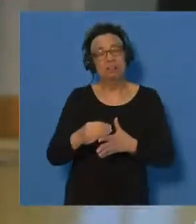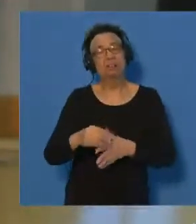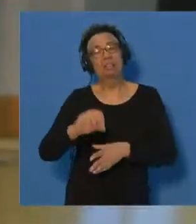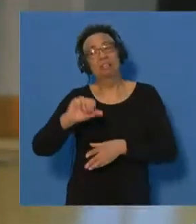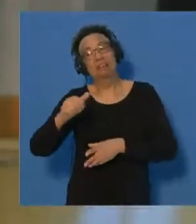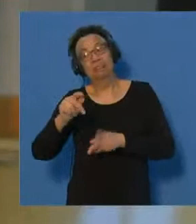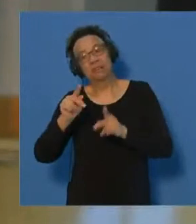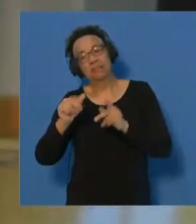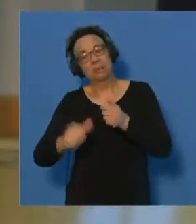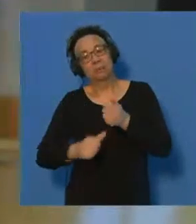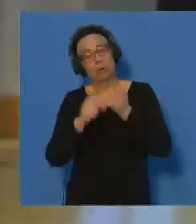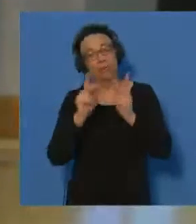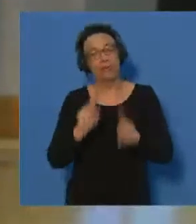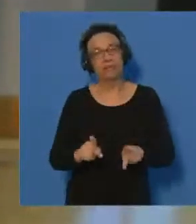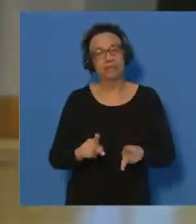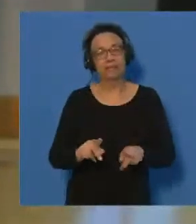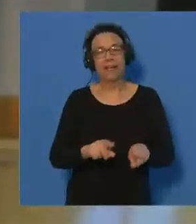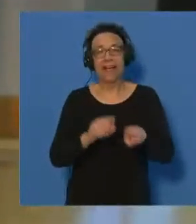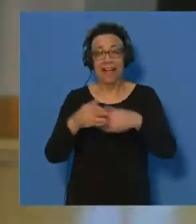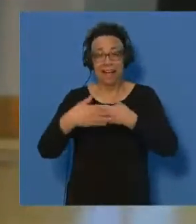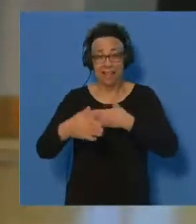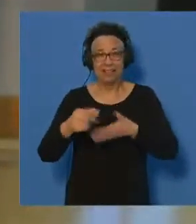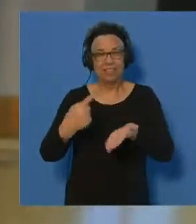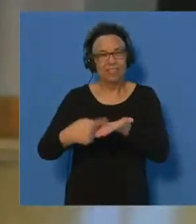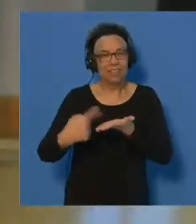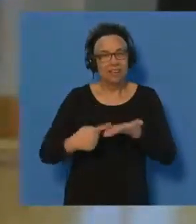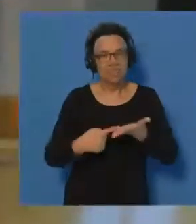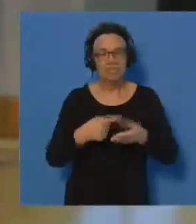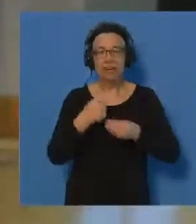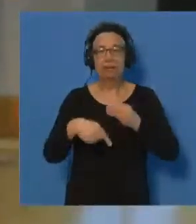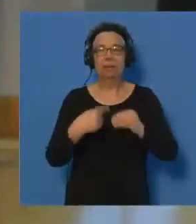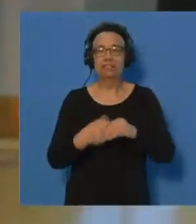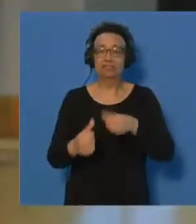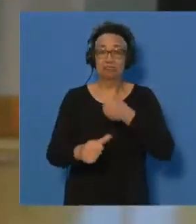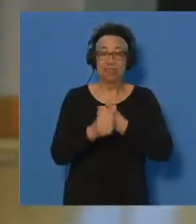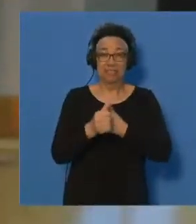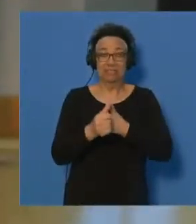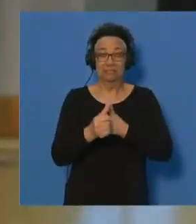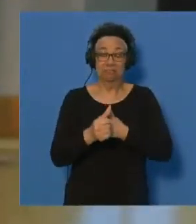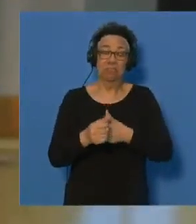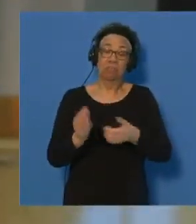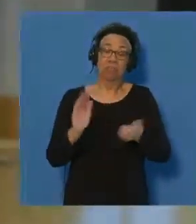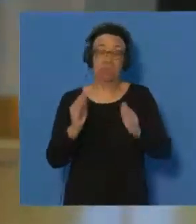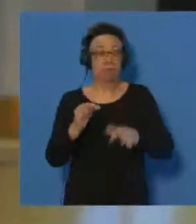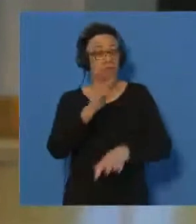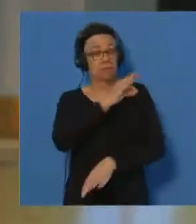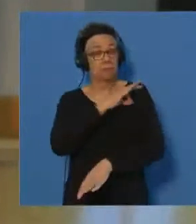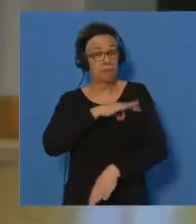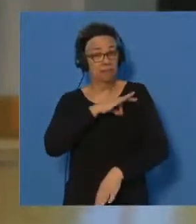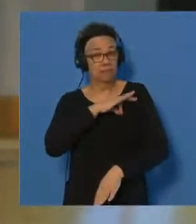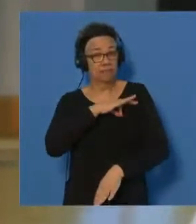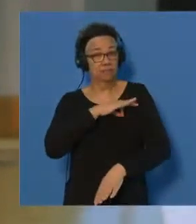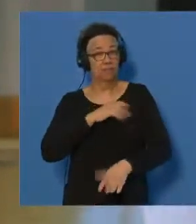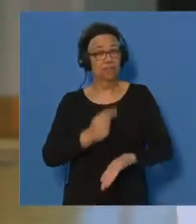a robust discussion regarding the potential risks and benefits of the offered treatment.